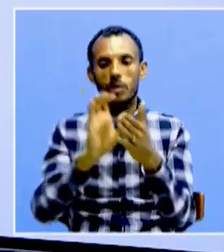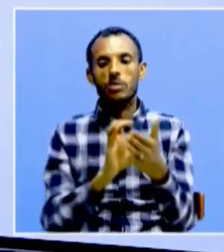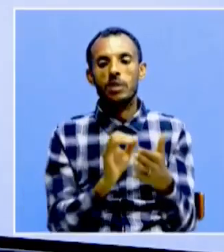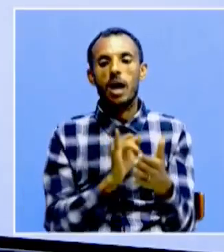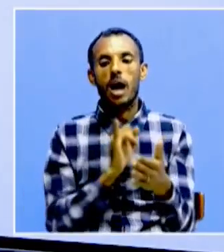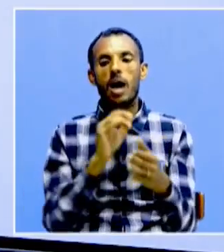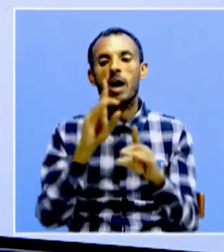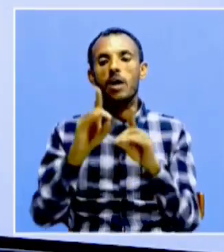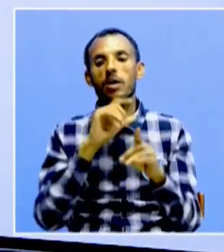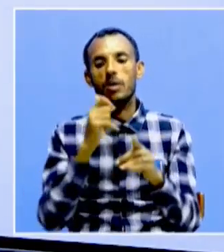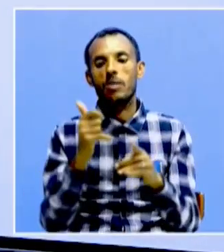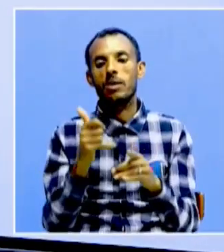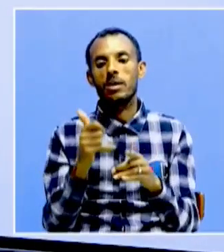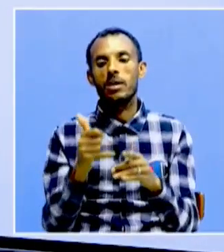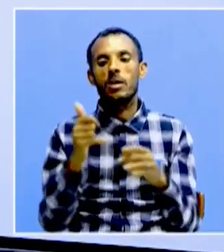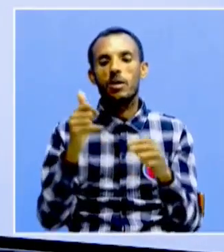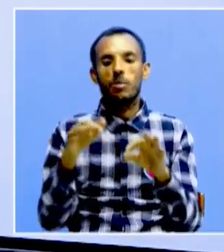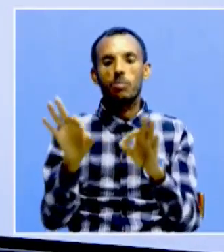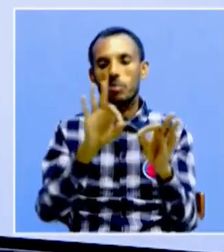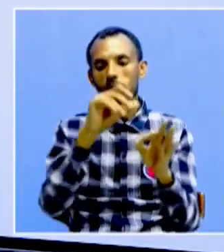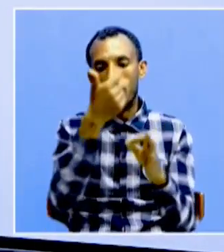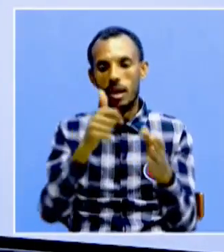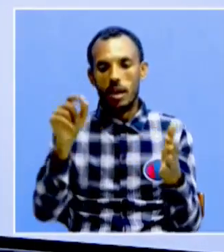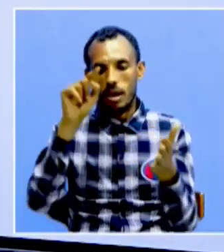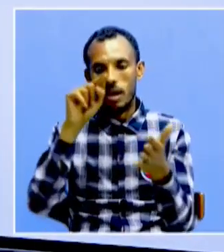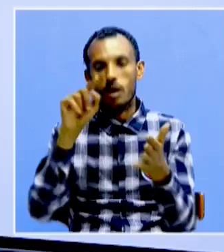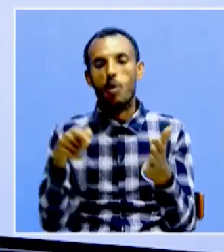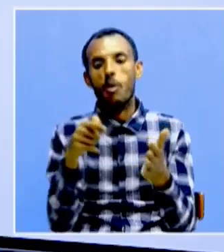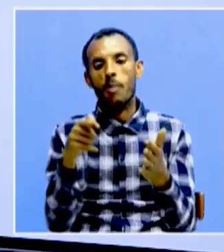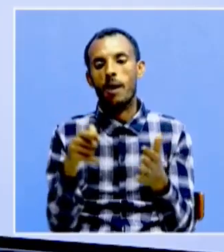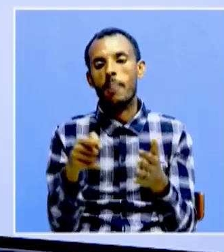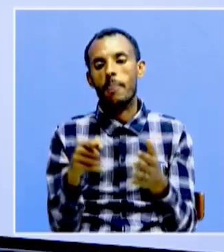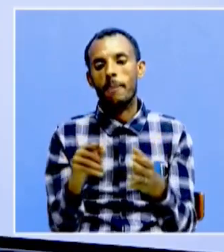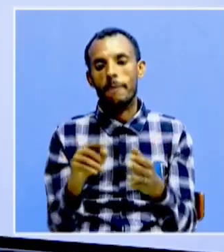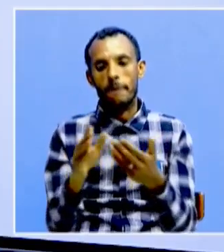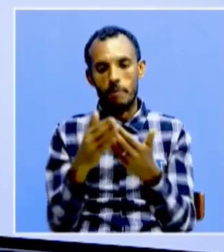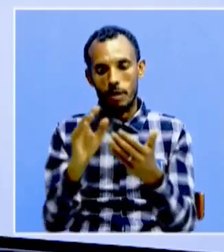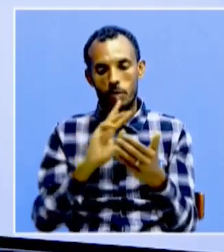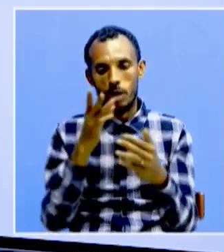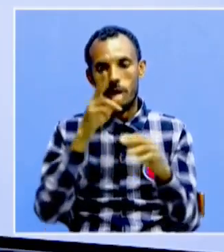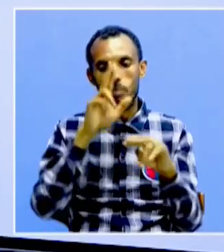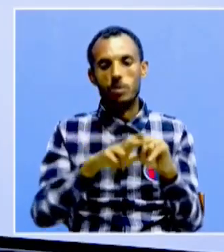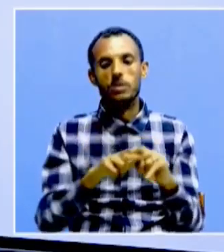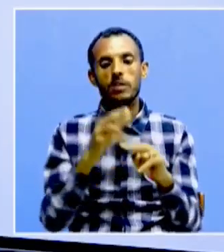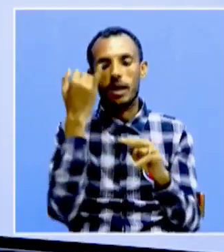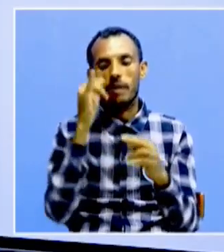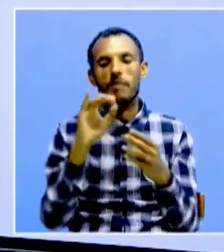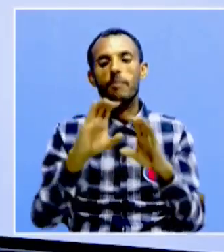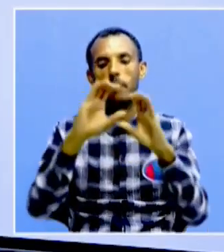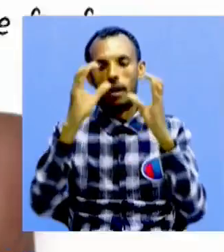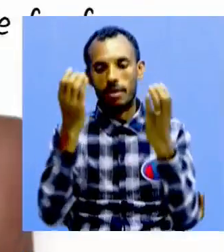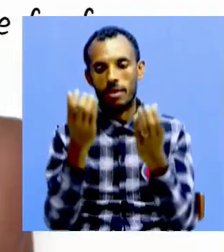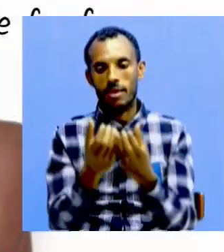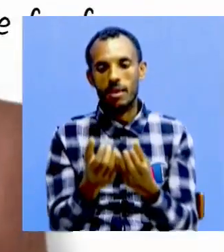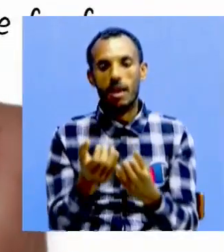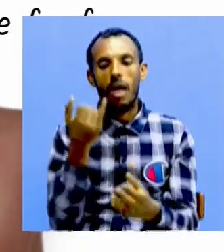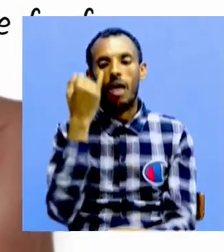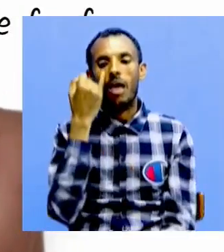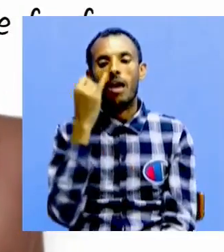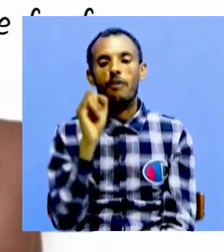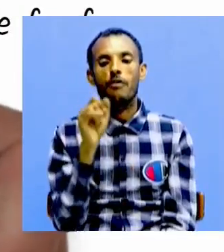put any comma, all right? Just simply go to the if part. She would give you some money if